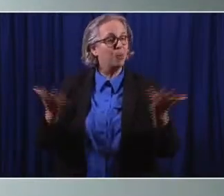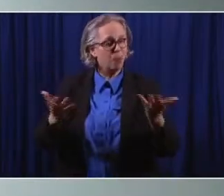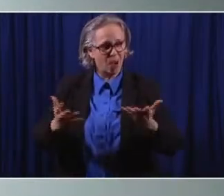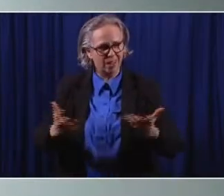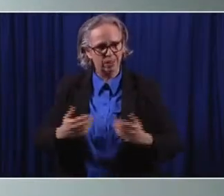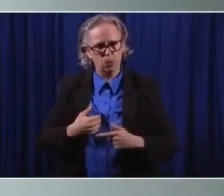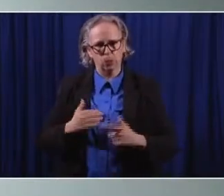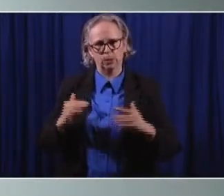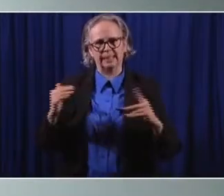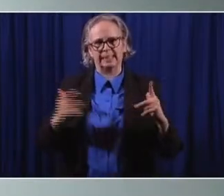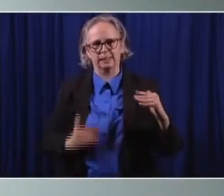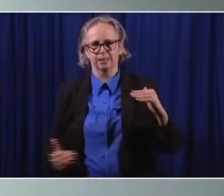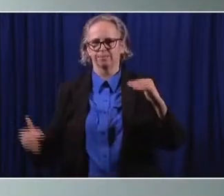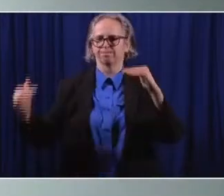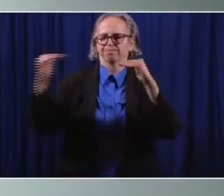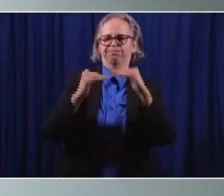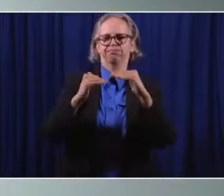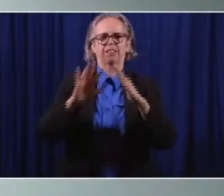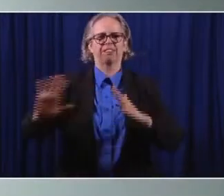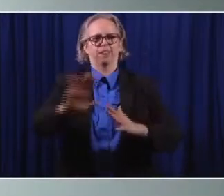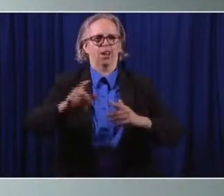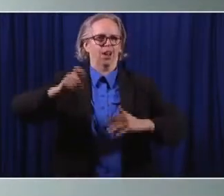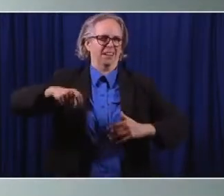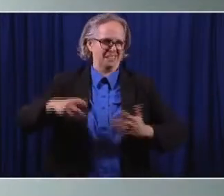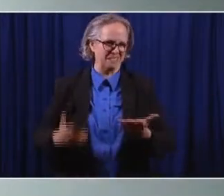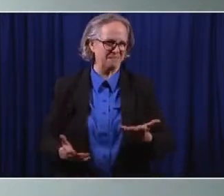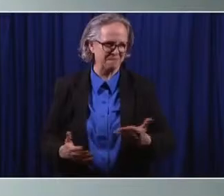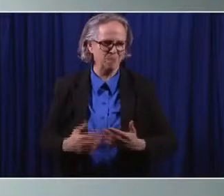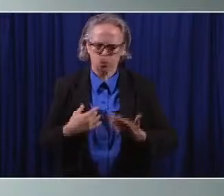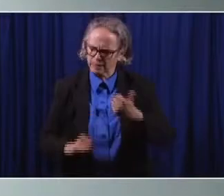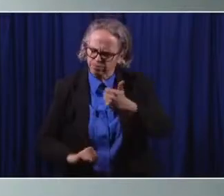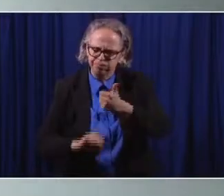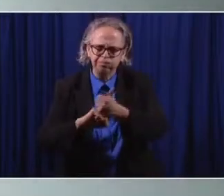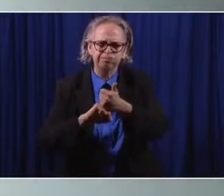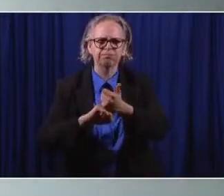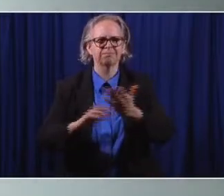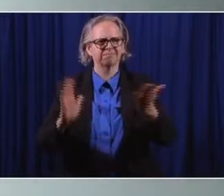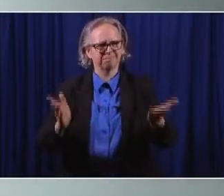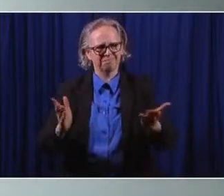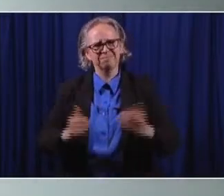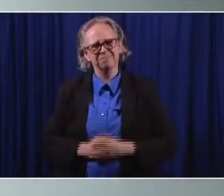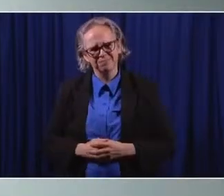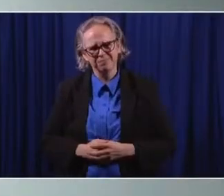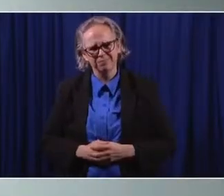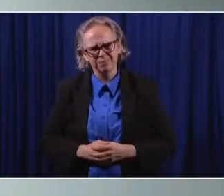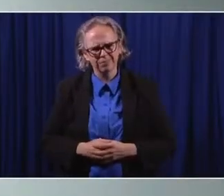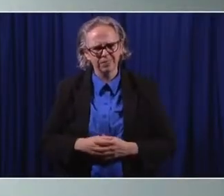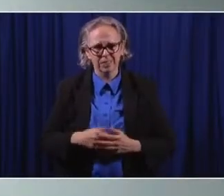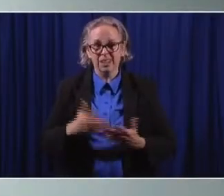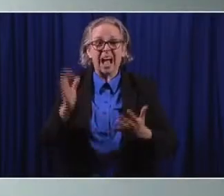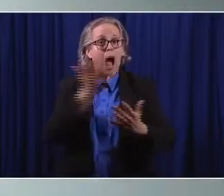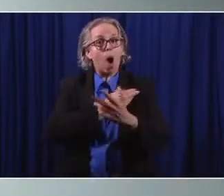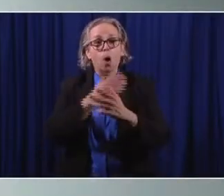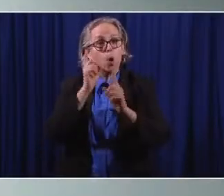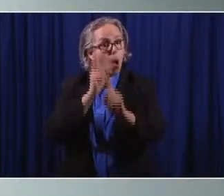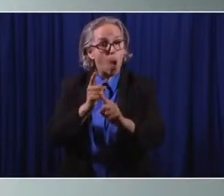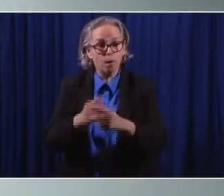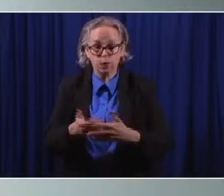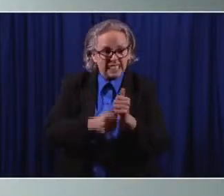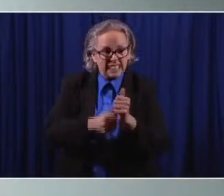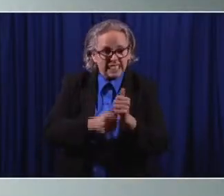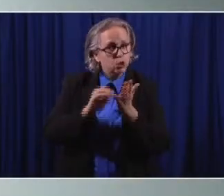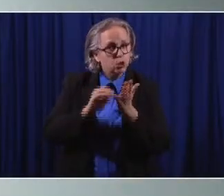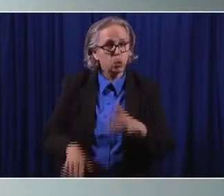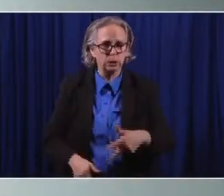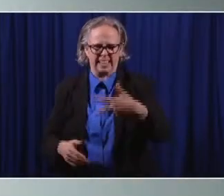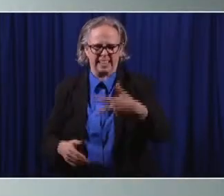till we get them on one of the 3 E's, which is enrolled, enlisted, or employed. So we're very, very proud of the